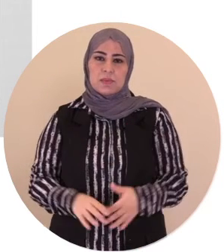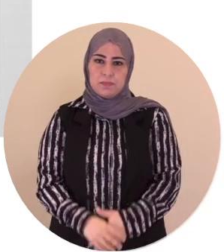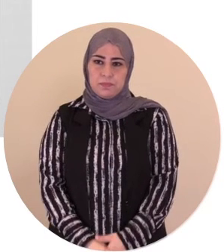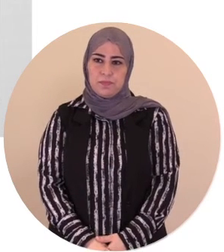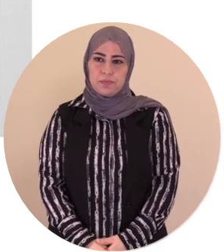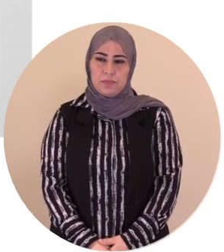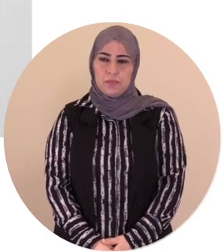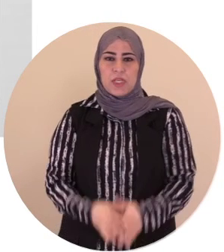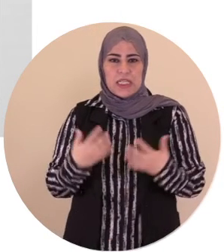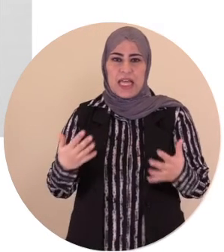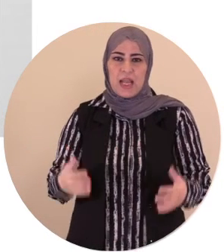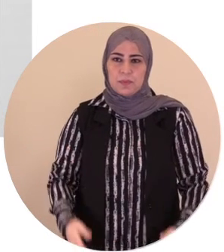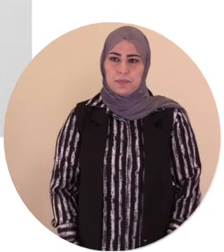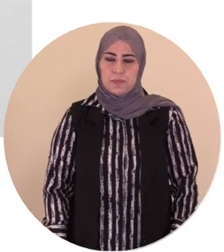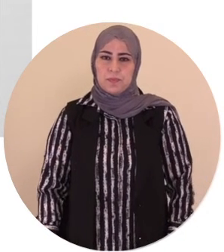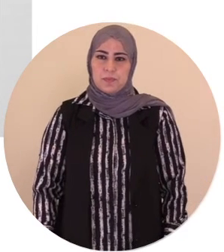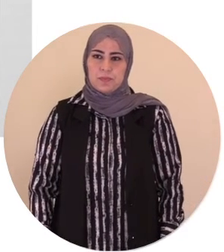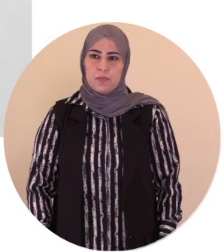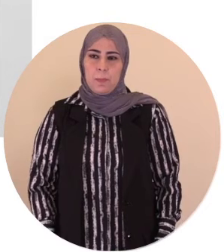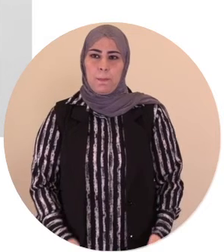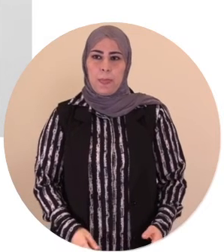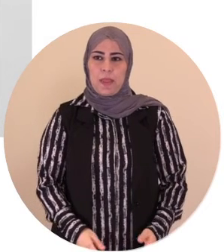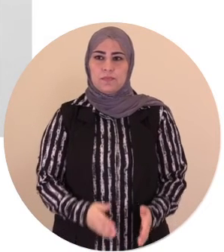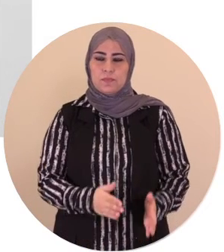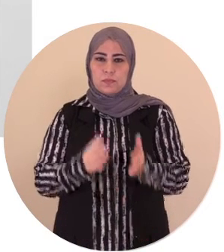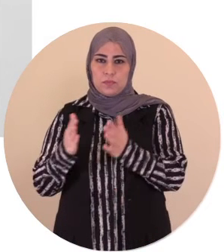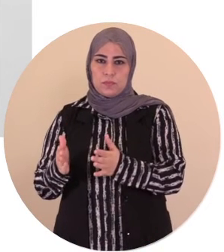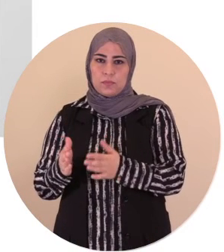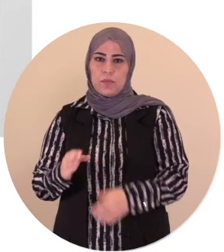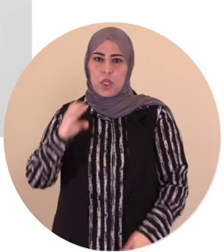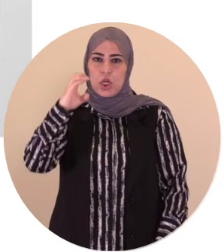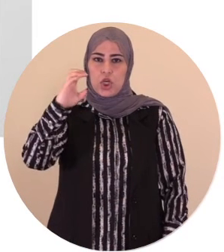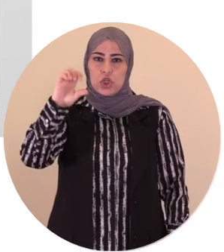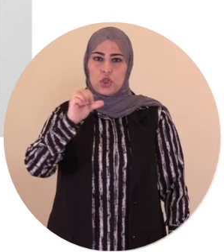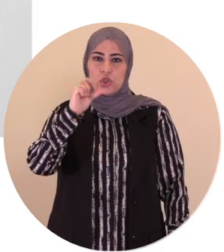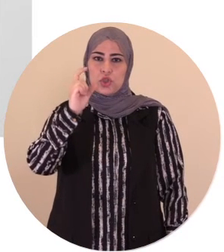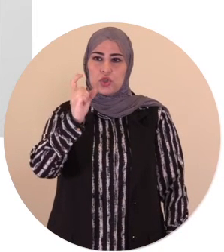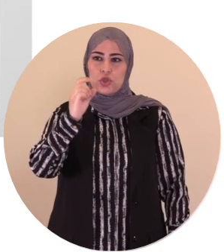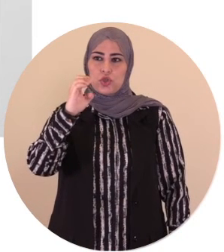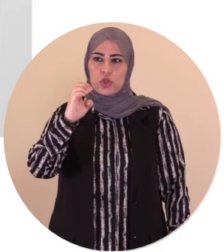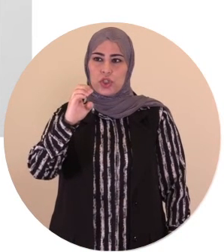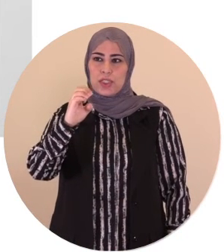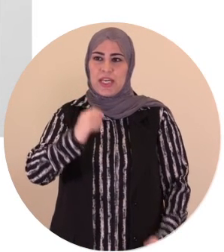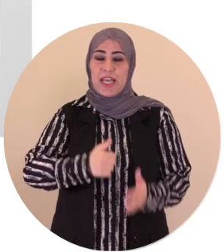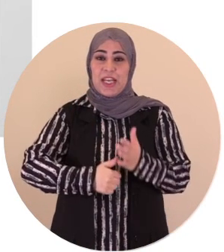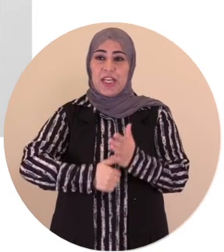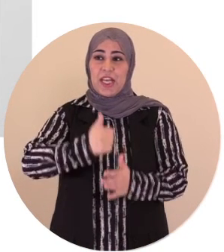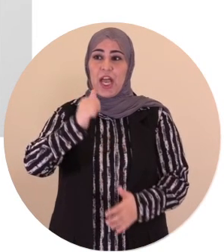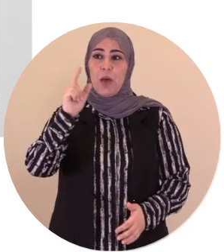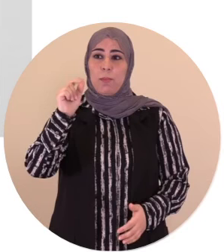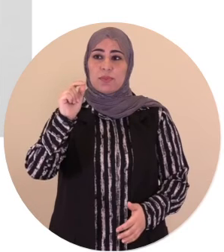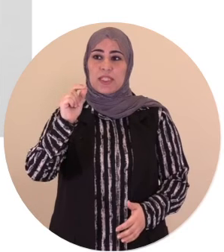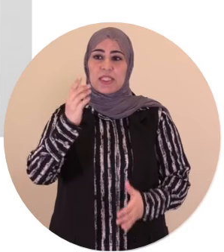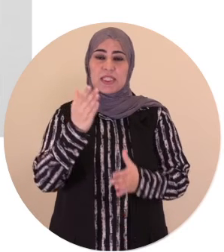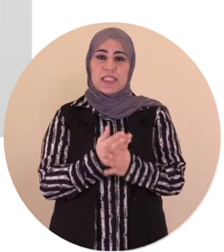and past. Easy. Let's look at the second example. George passed with distinction because he, for